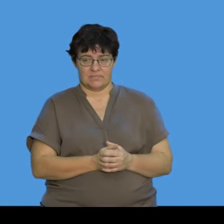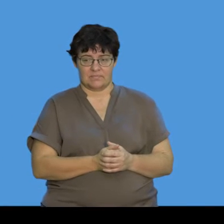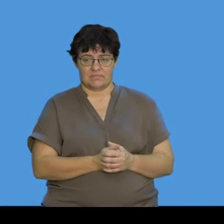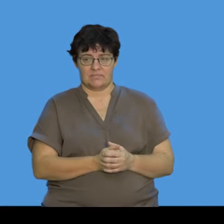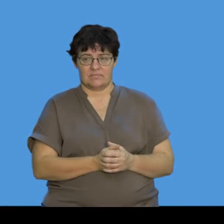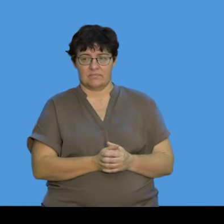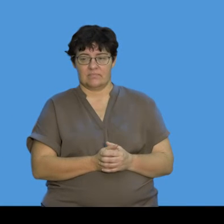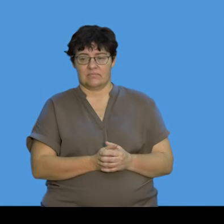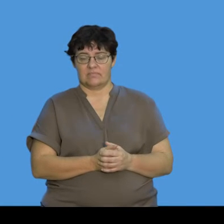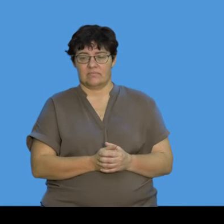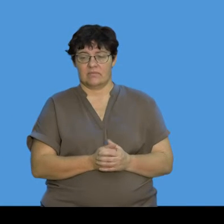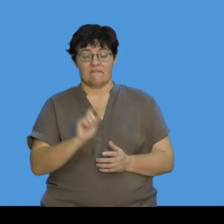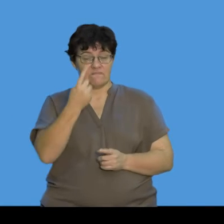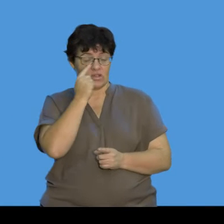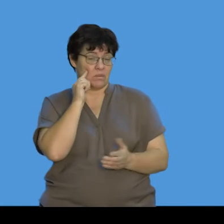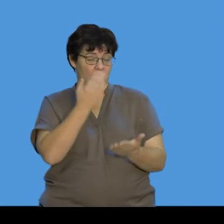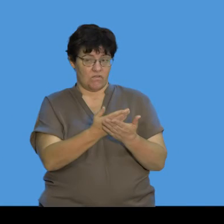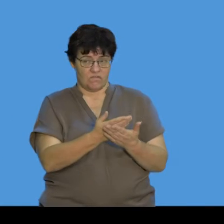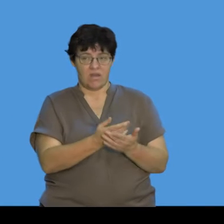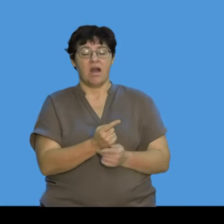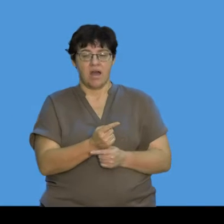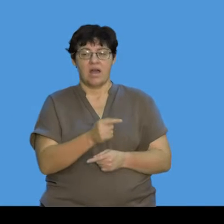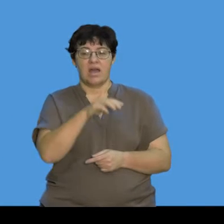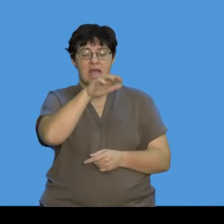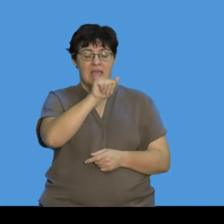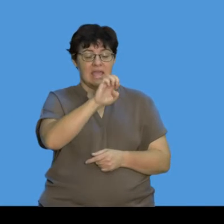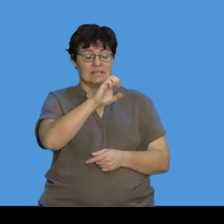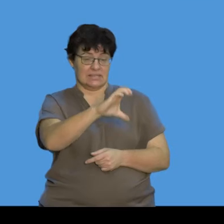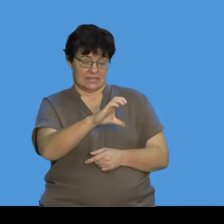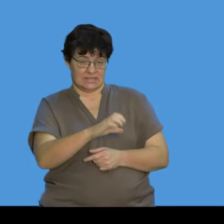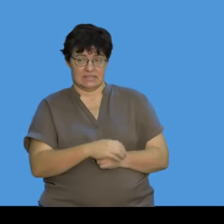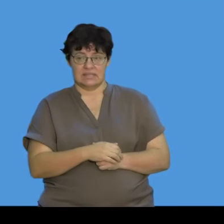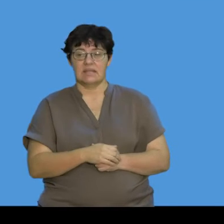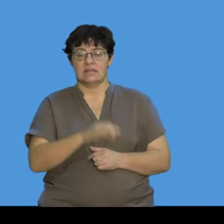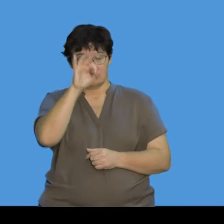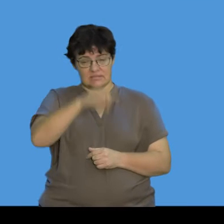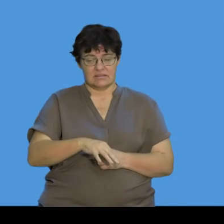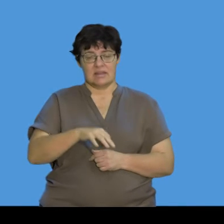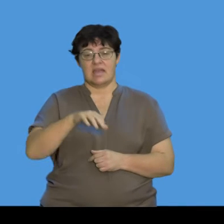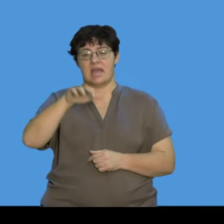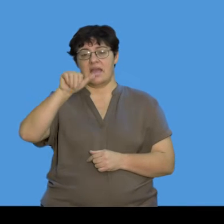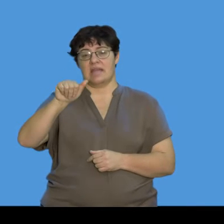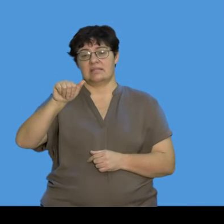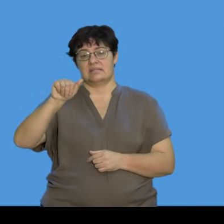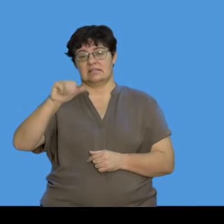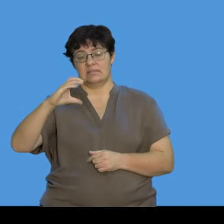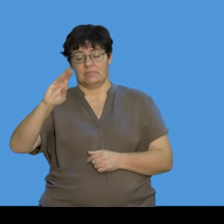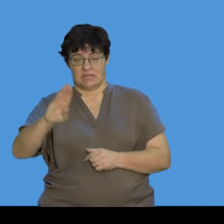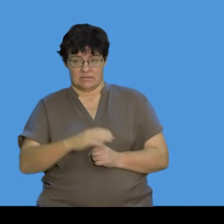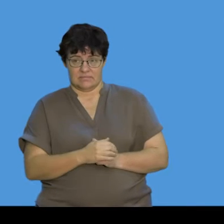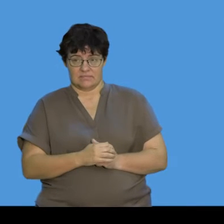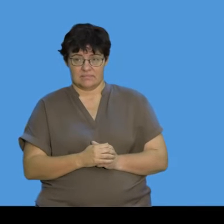side. The first pair that I proved to be equiangular was AEC and ACB.